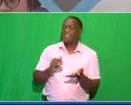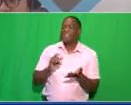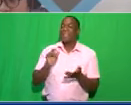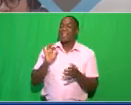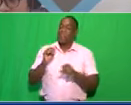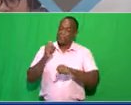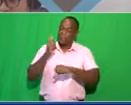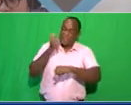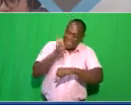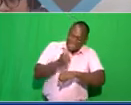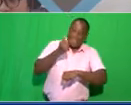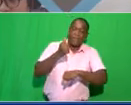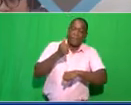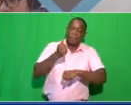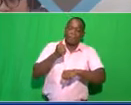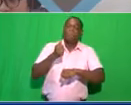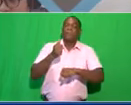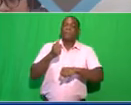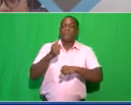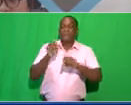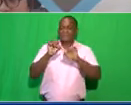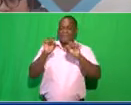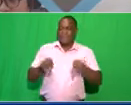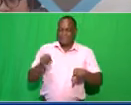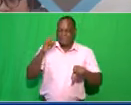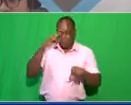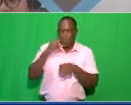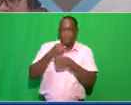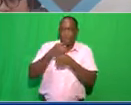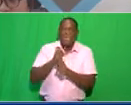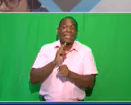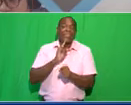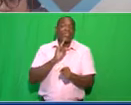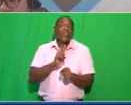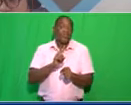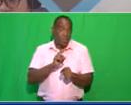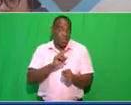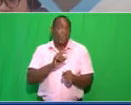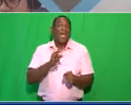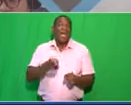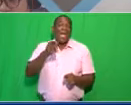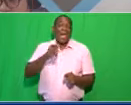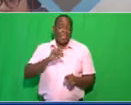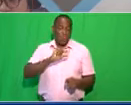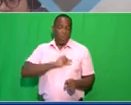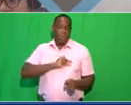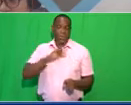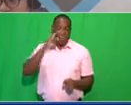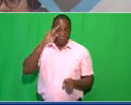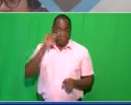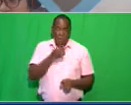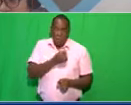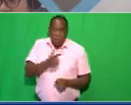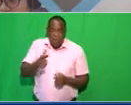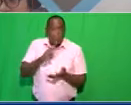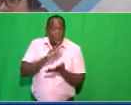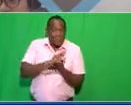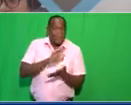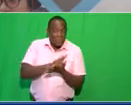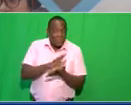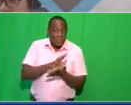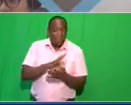level, then there will be criteria that all schools will have to meet. And in terms of meeting those criteria, there